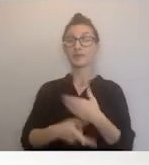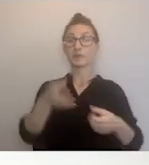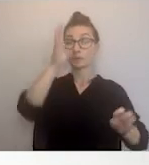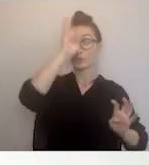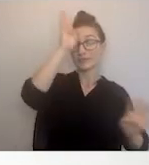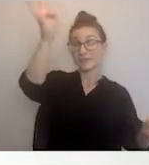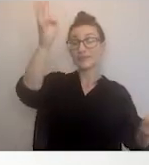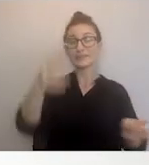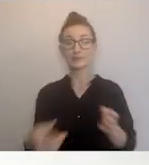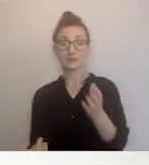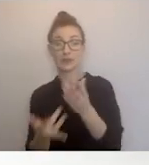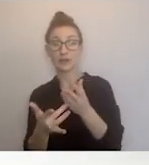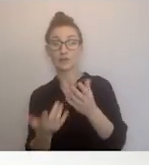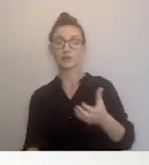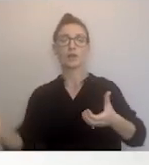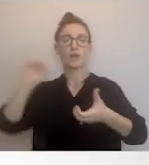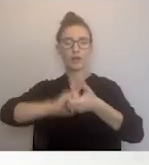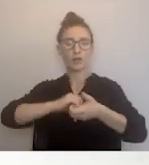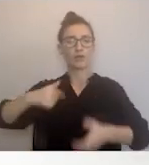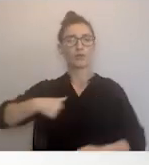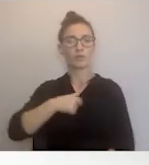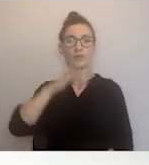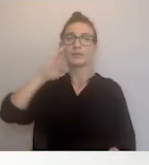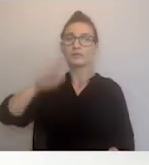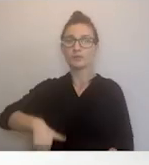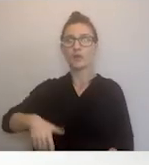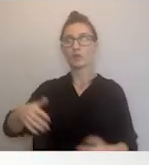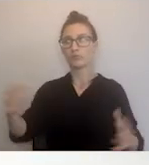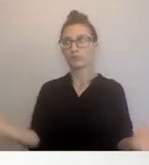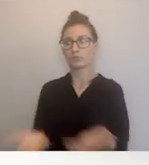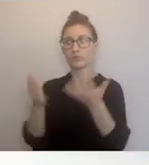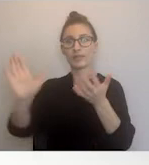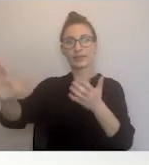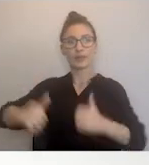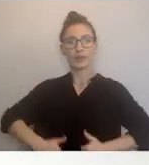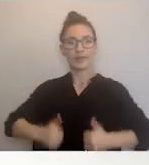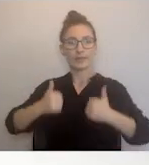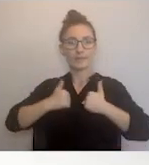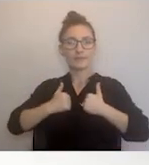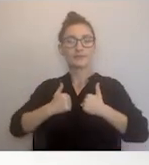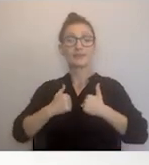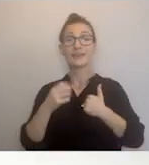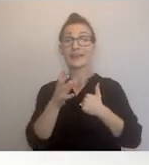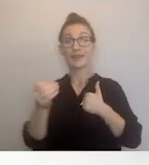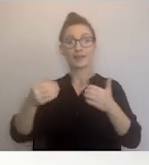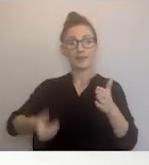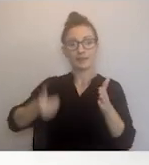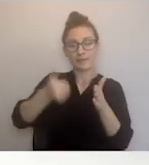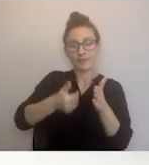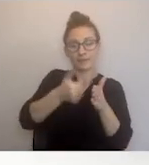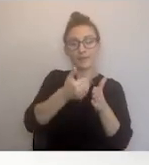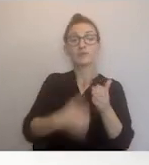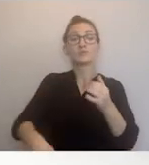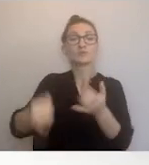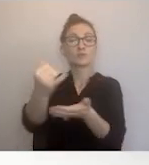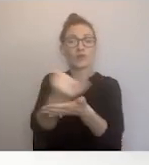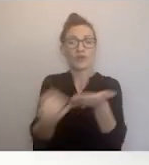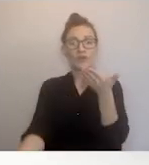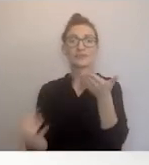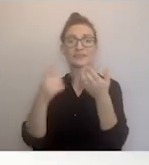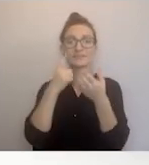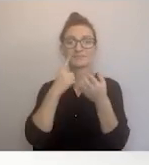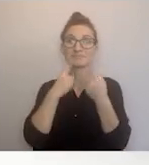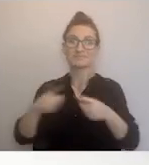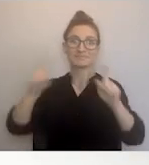our use of creative programming and technology, we know we are enriching the lives of an under-resourced population and moving